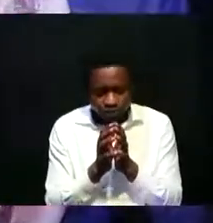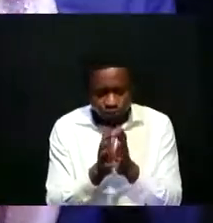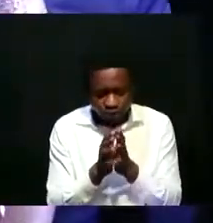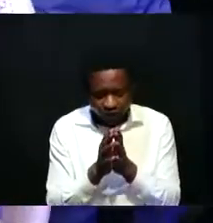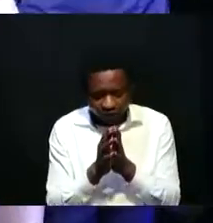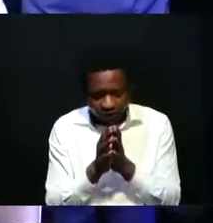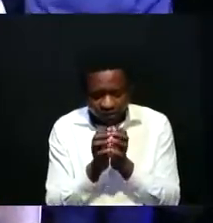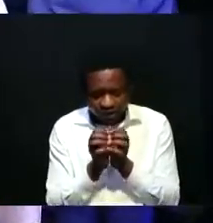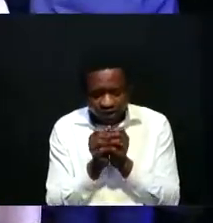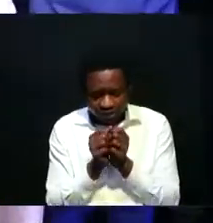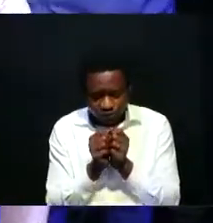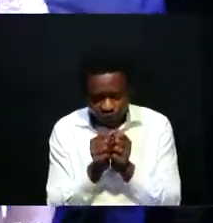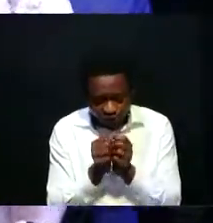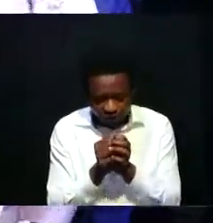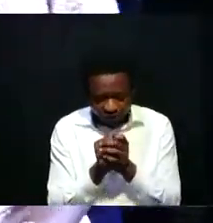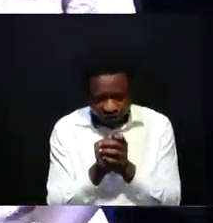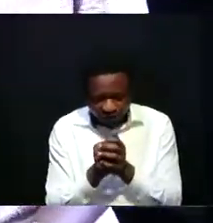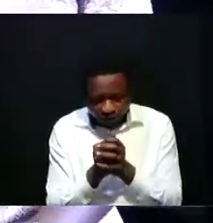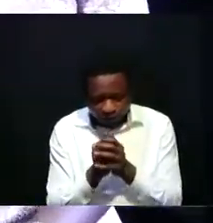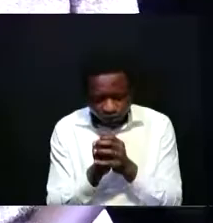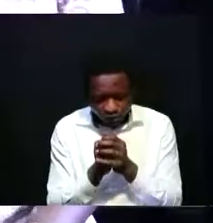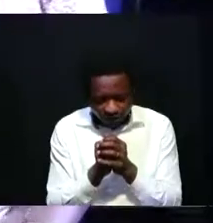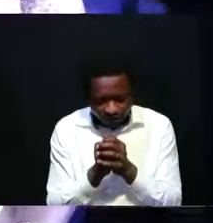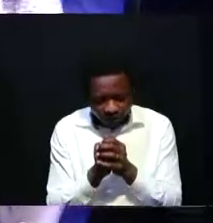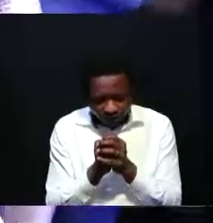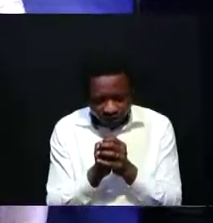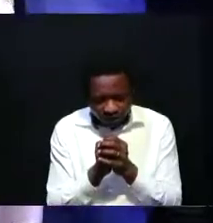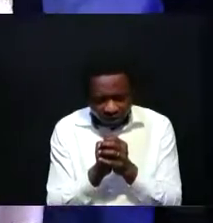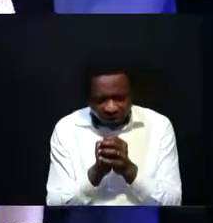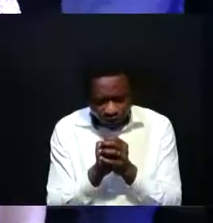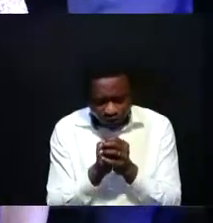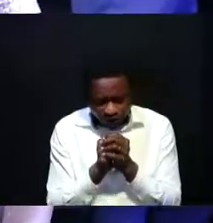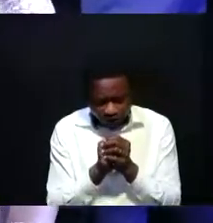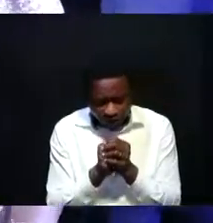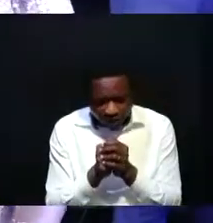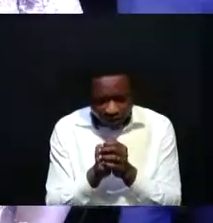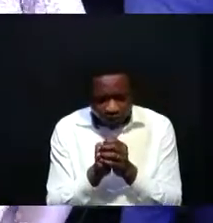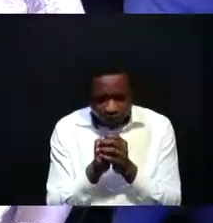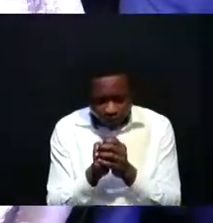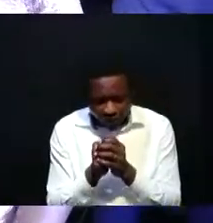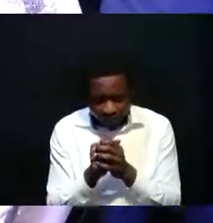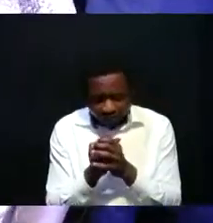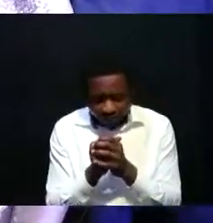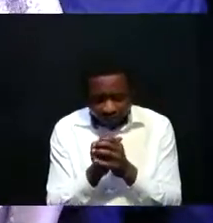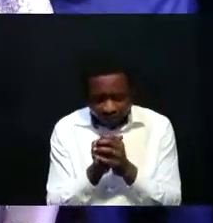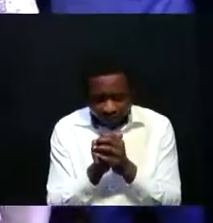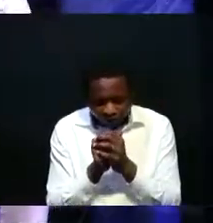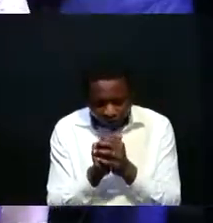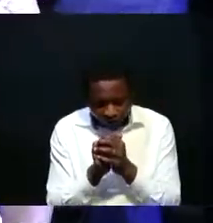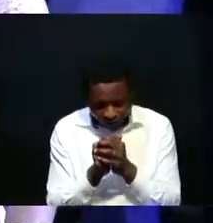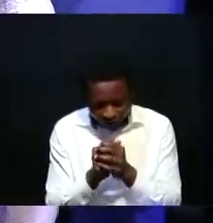Lord, and let there be peace, and let there be harmony in Christian homes, oh Lord.